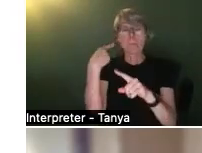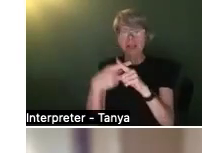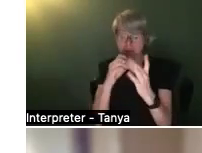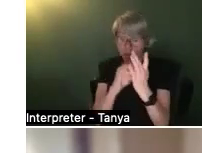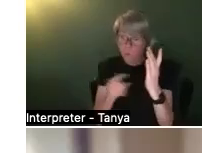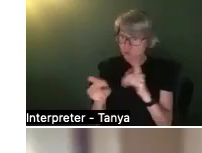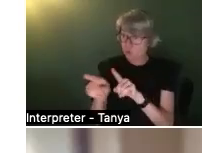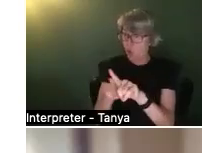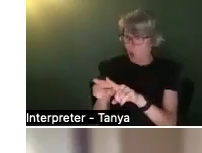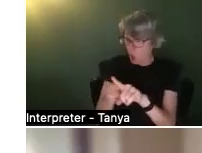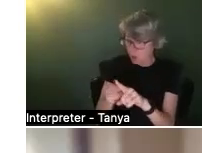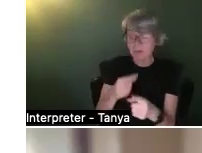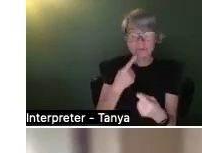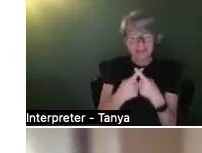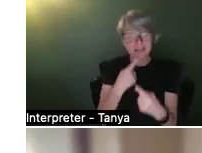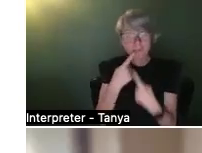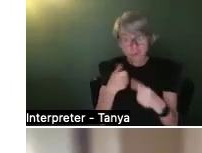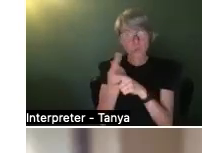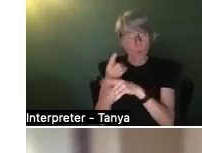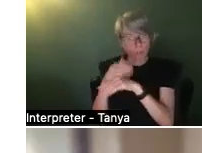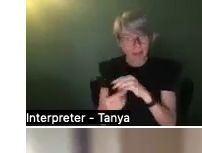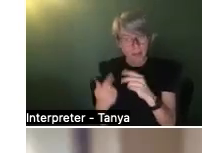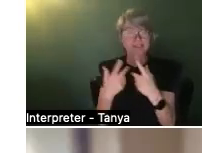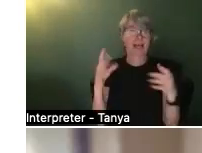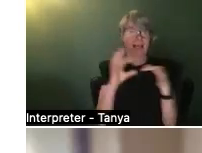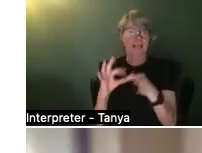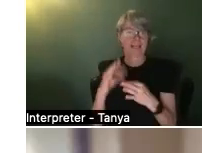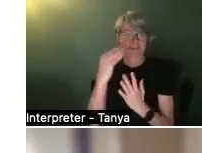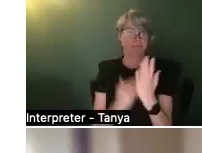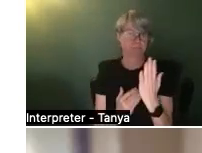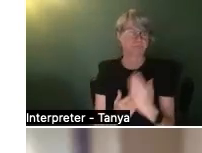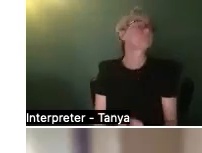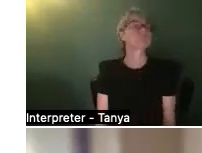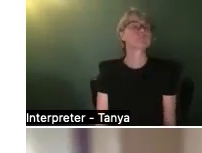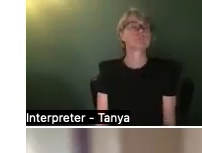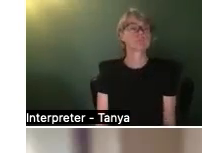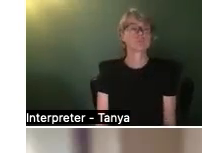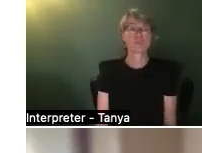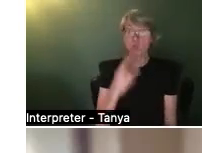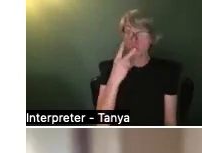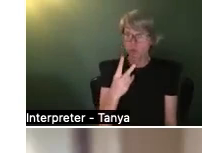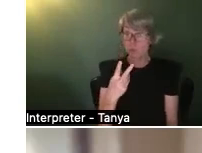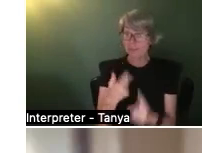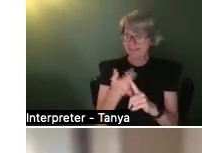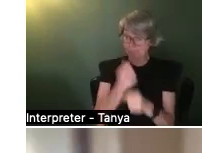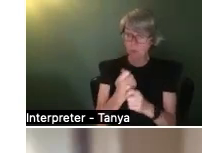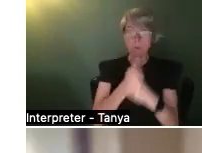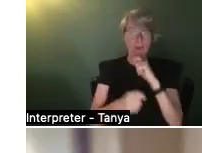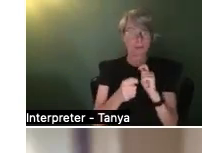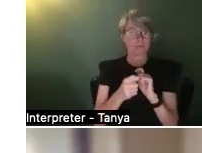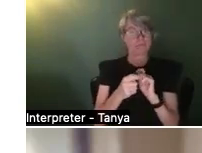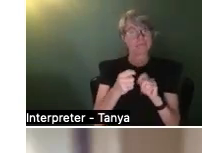scenario, discussion points, and other useful links. We turned 2 of these case studies into videos, and they were filmed